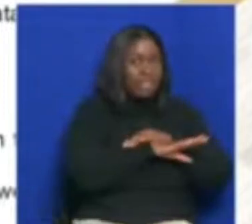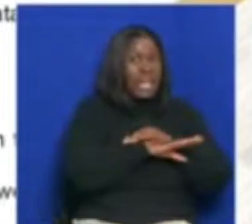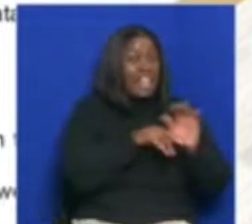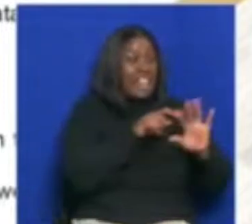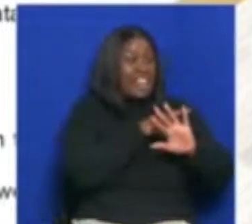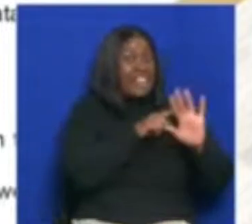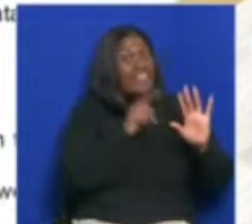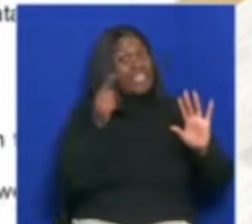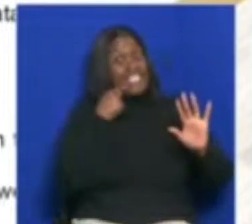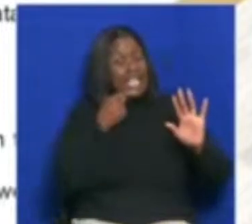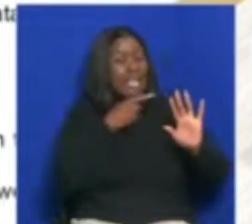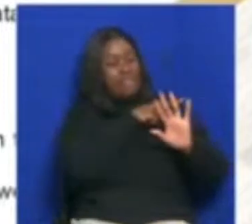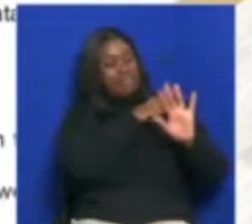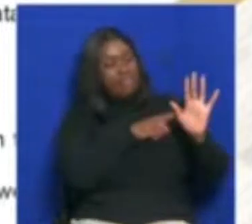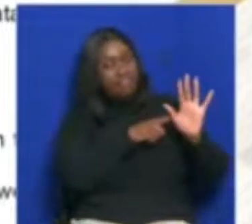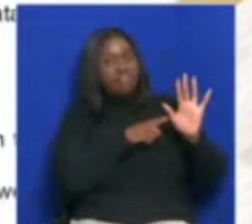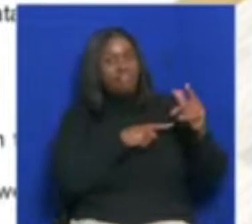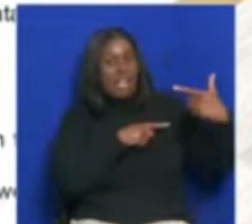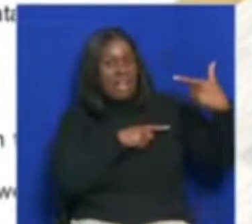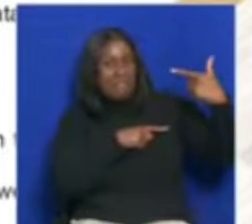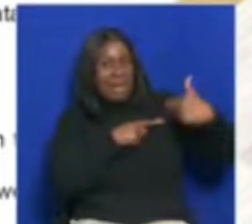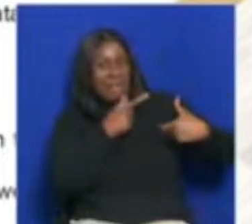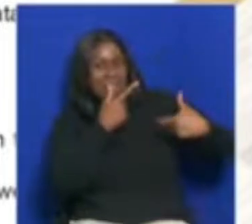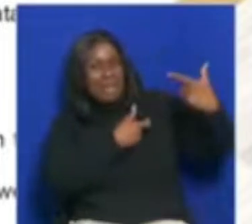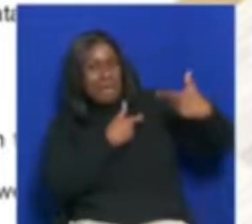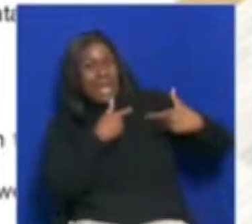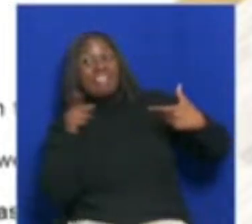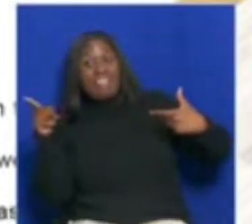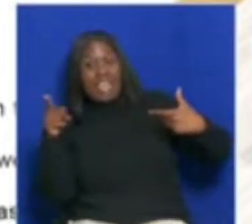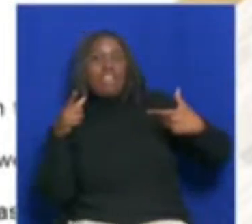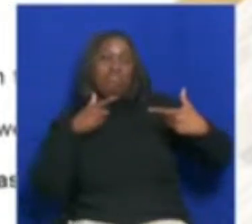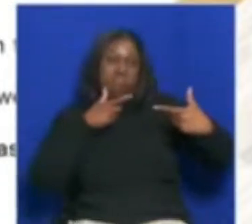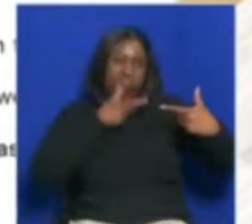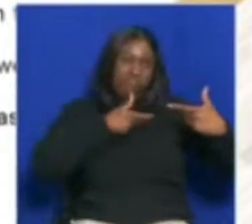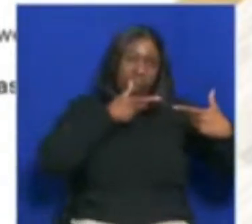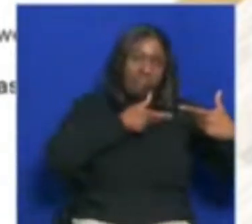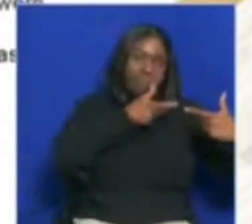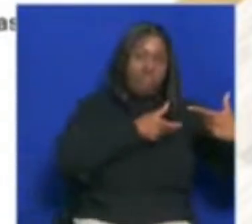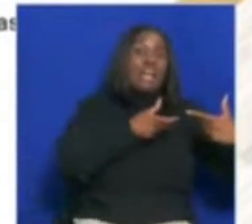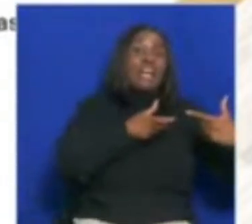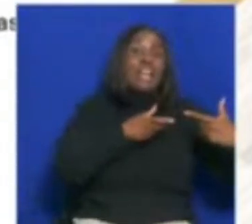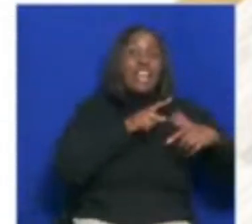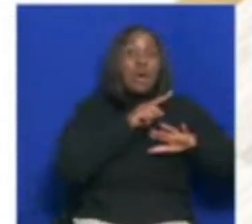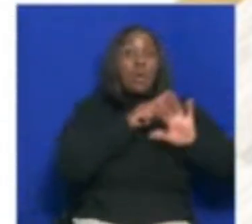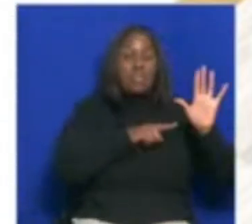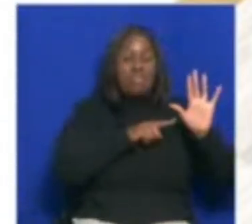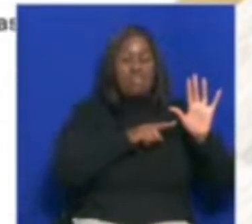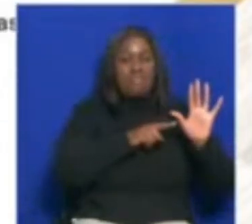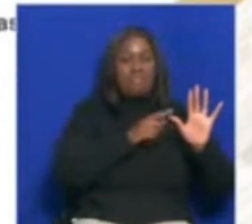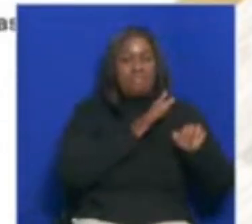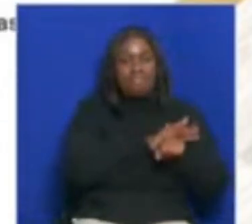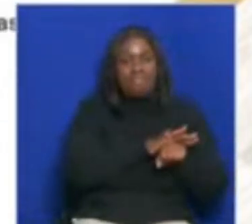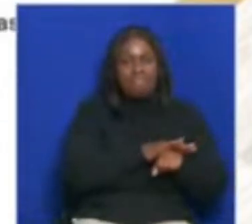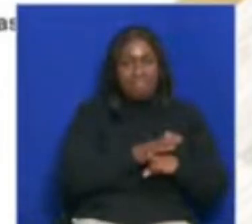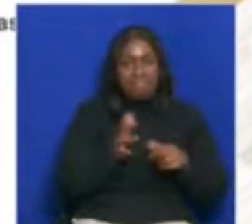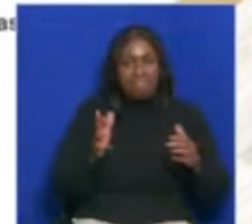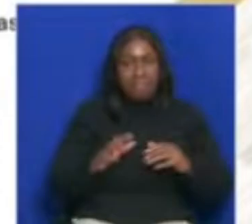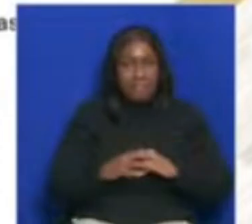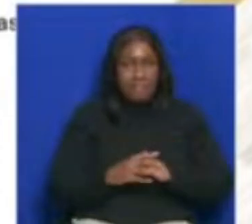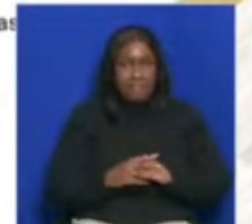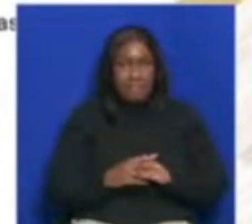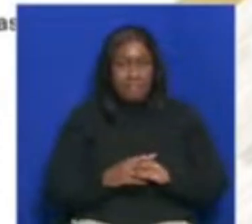of the task team who returned fire, fatally wounding all 5 deceased. Mr. Zondi